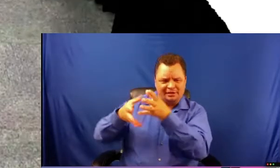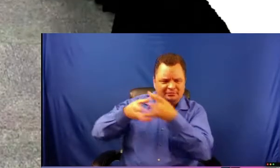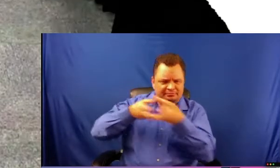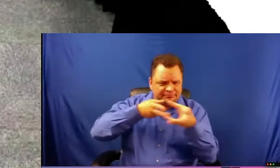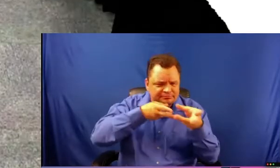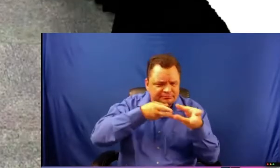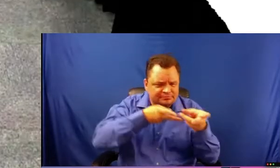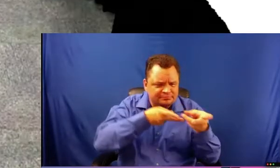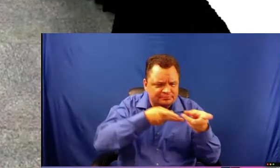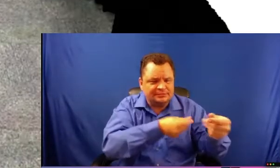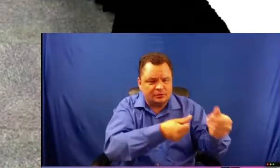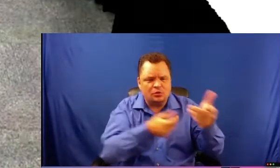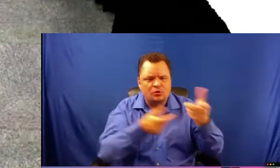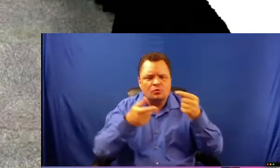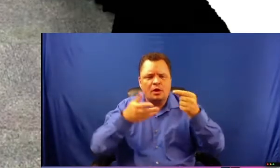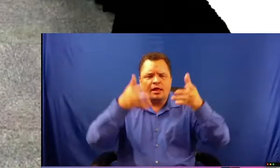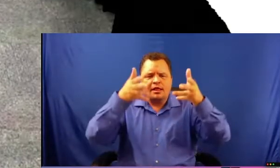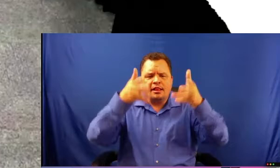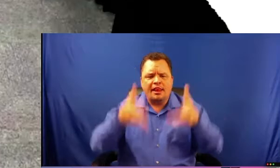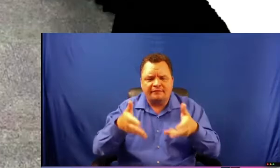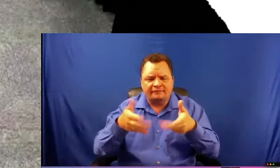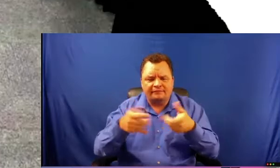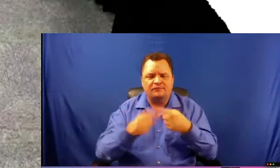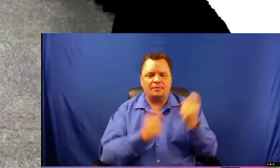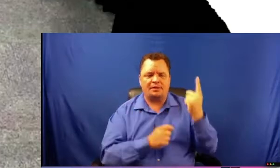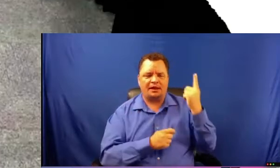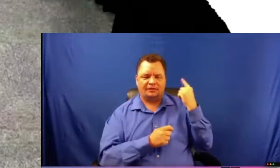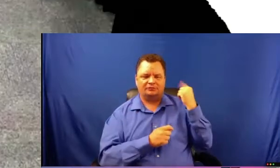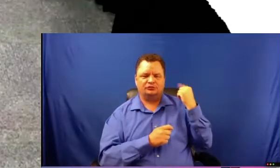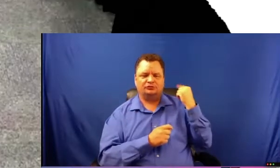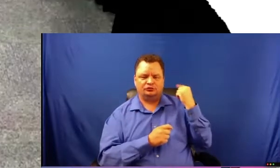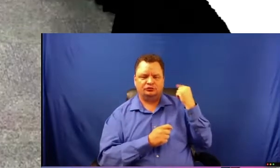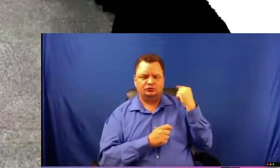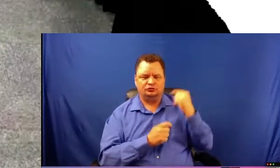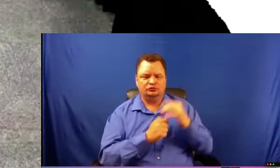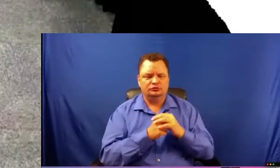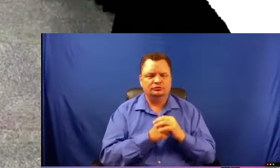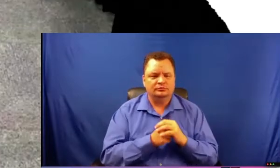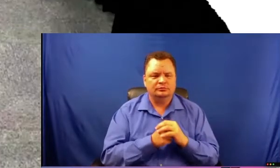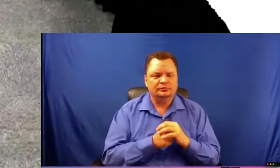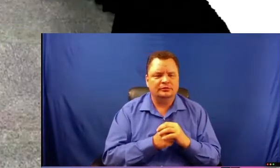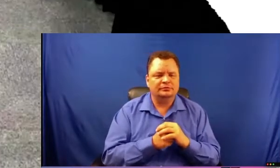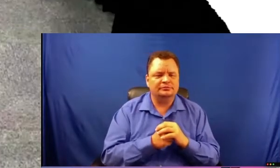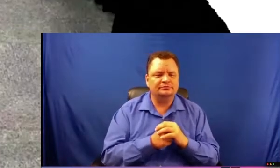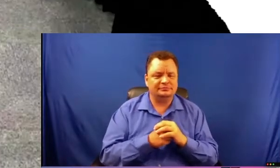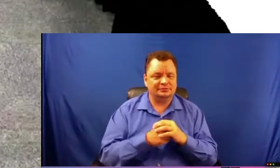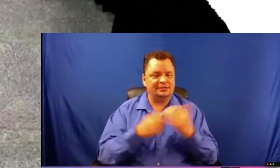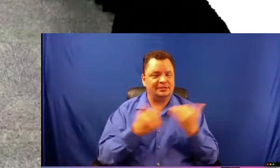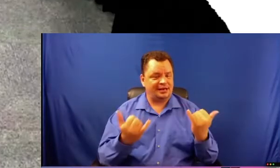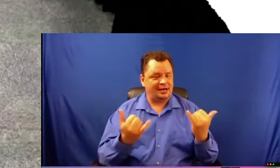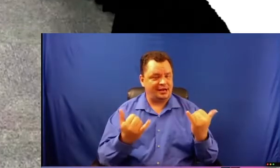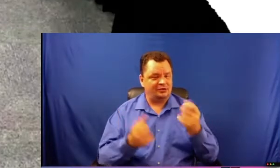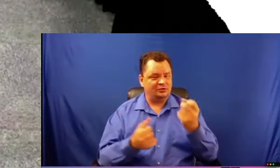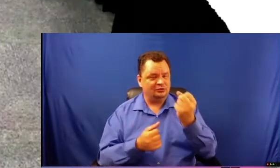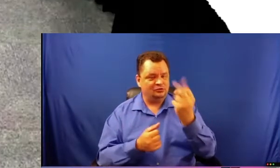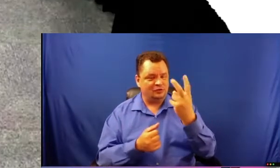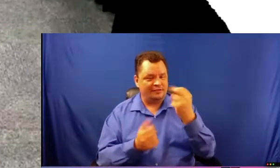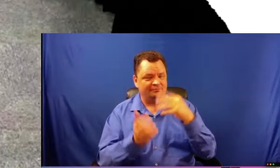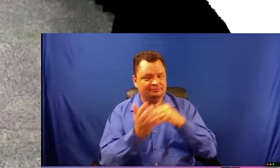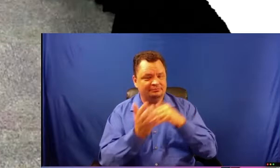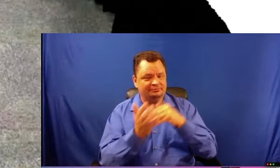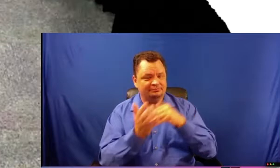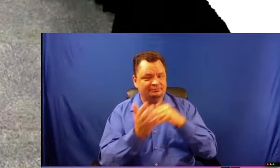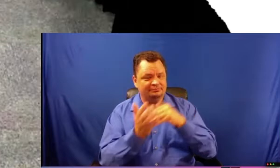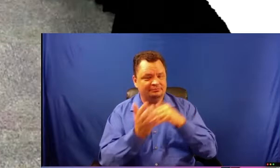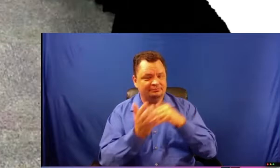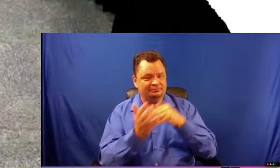$5.1 million. In addition, we've received the $12 million of the second round of ELC funding, of which we